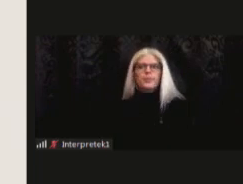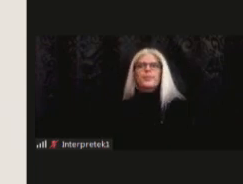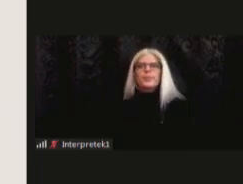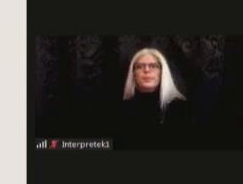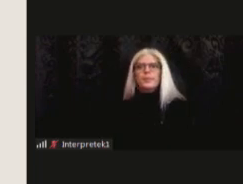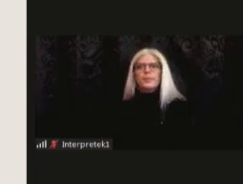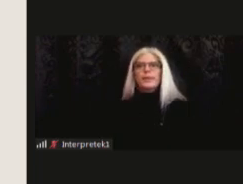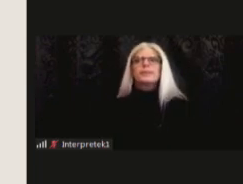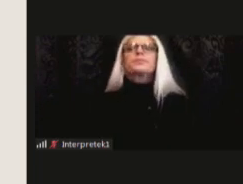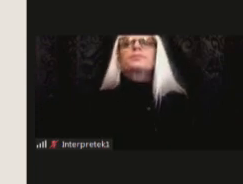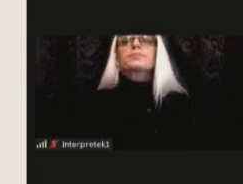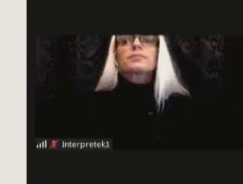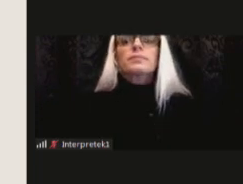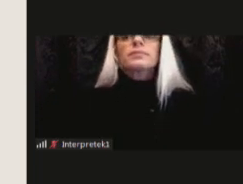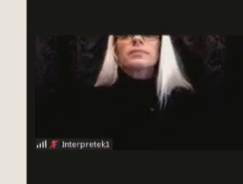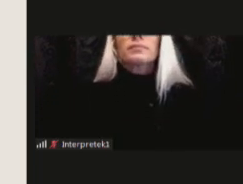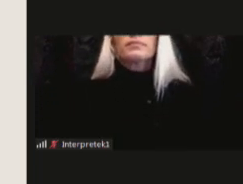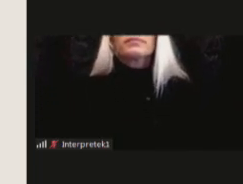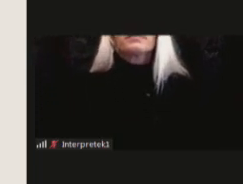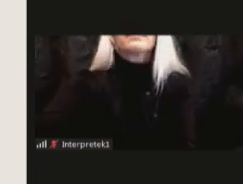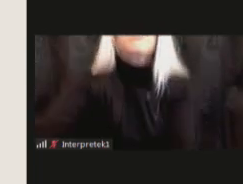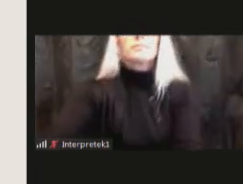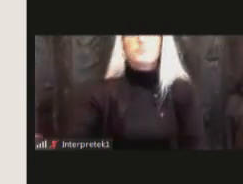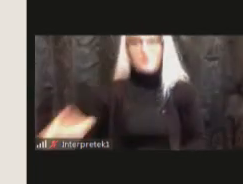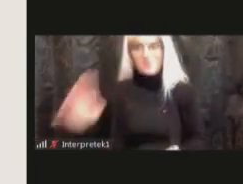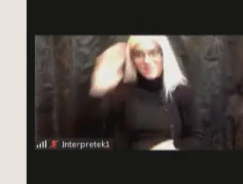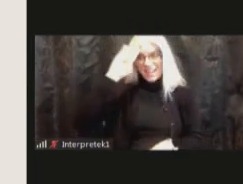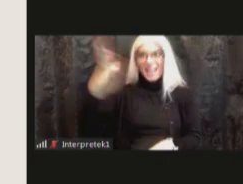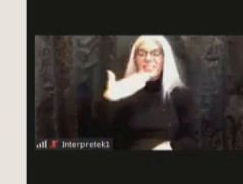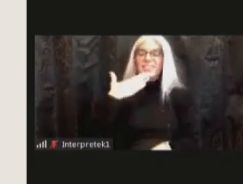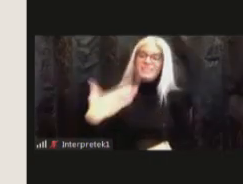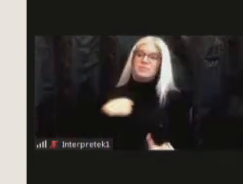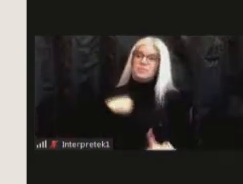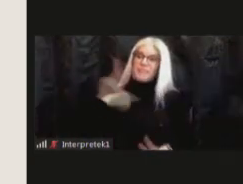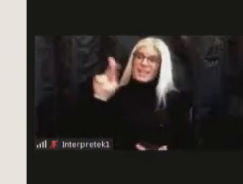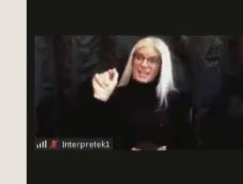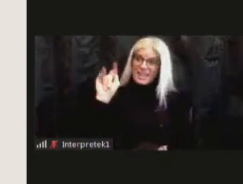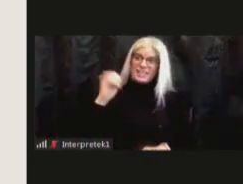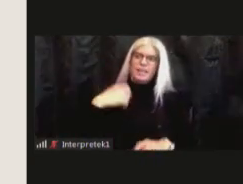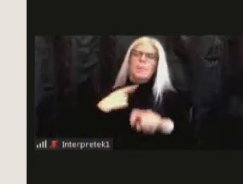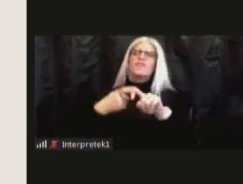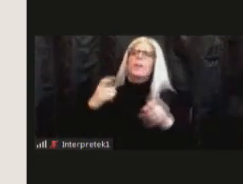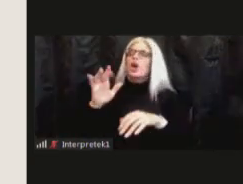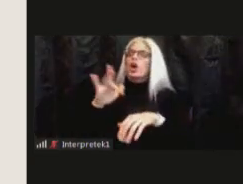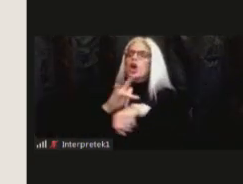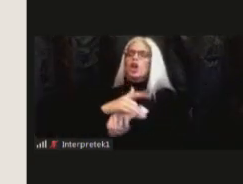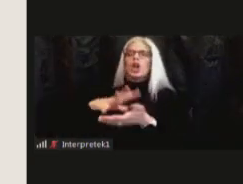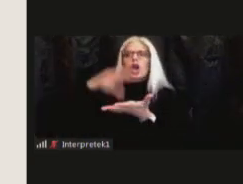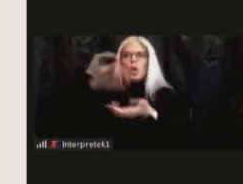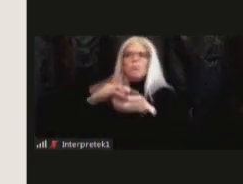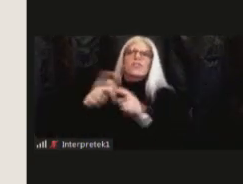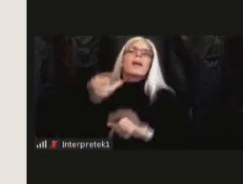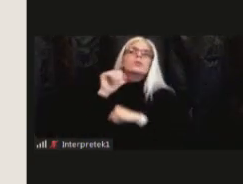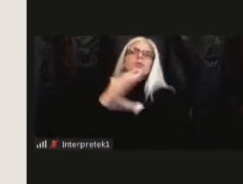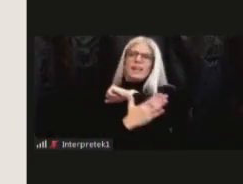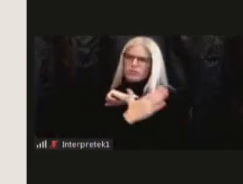Hi, thanks, Rakia. As she mentioned, my name is Katie, and I'm from the Early Learning Coalition of Alachua County, and I had the privilege of going on this Lectio